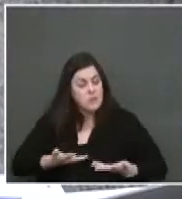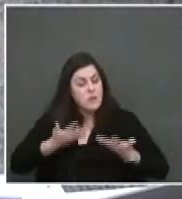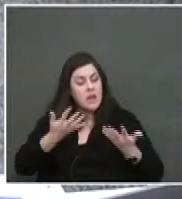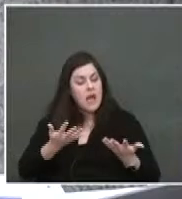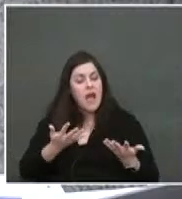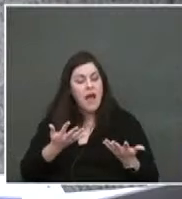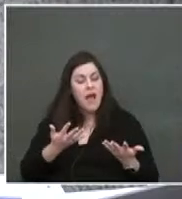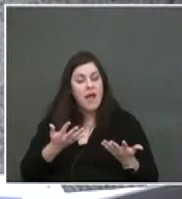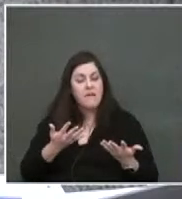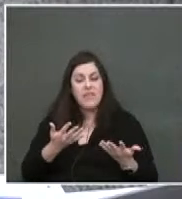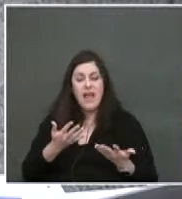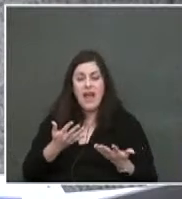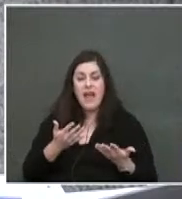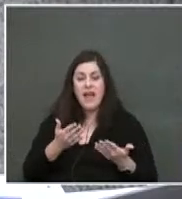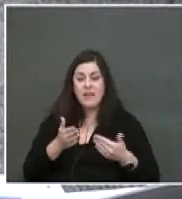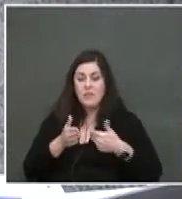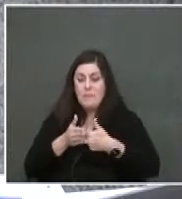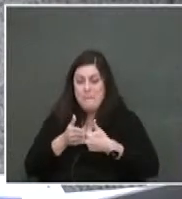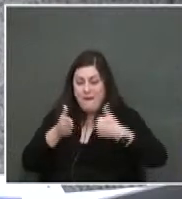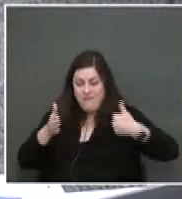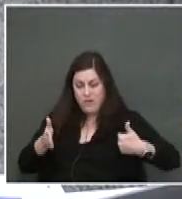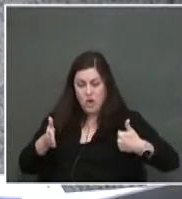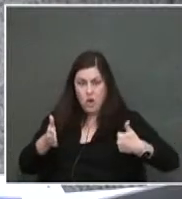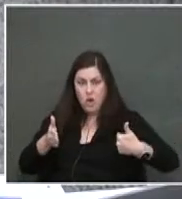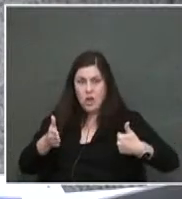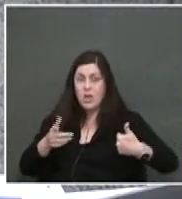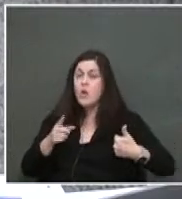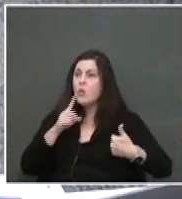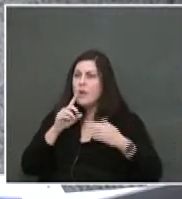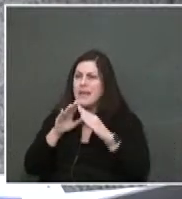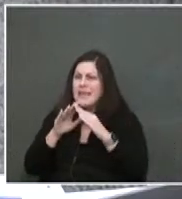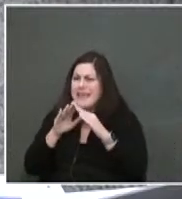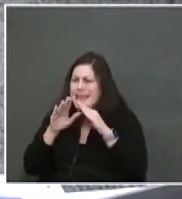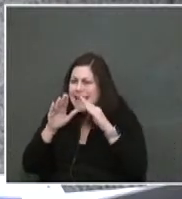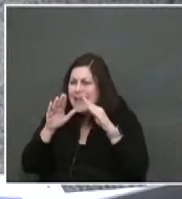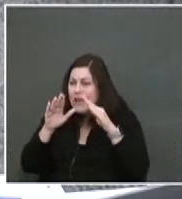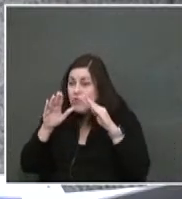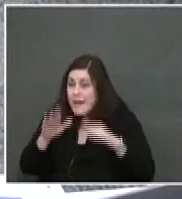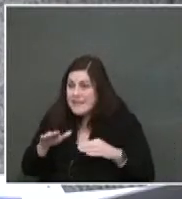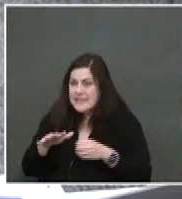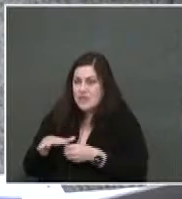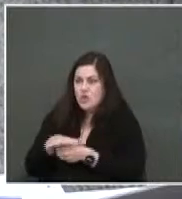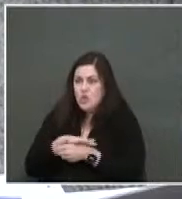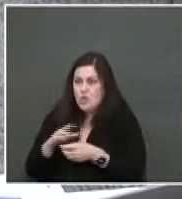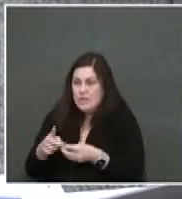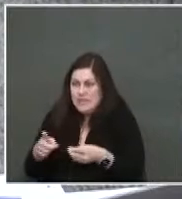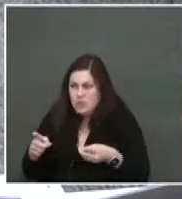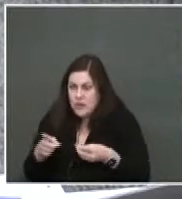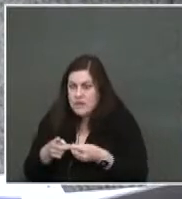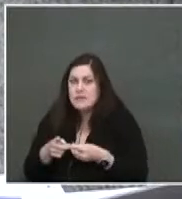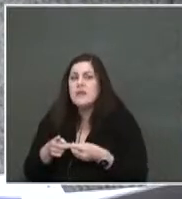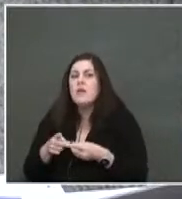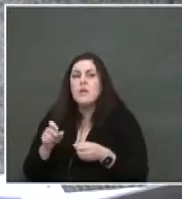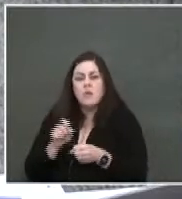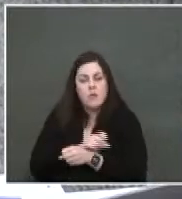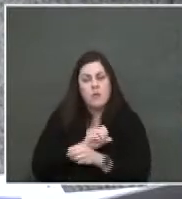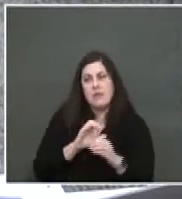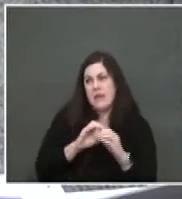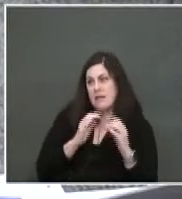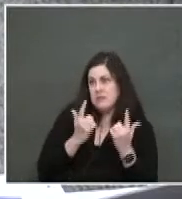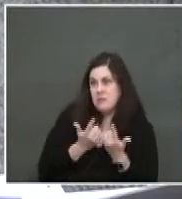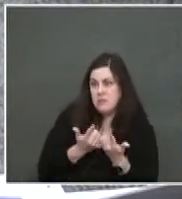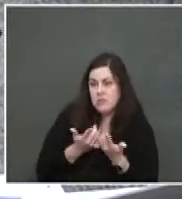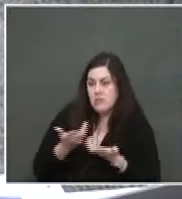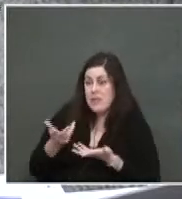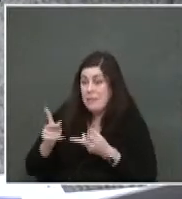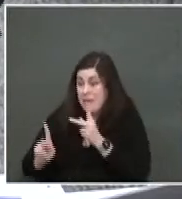have that buffer for if we're going into highly residential districts, we'll want to work with the council members to work with the